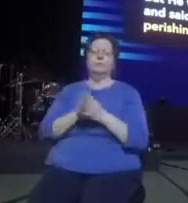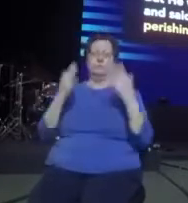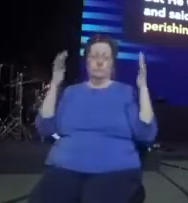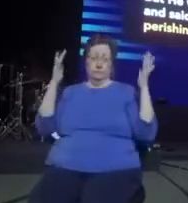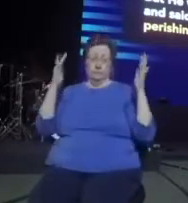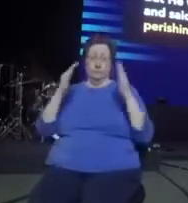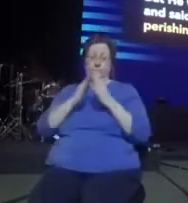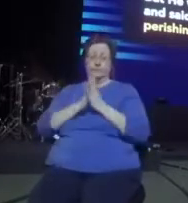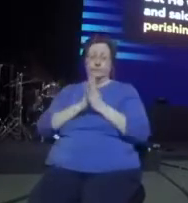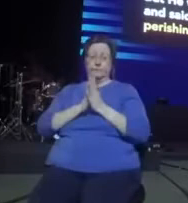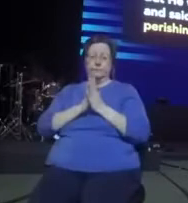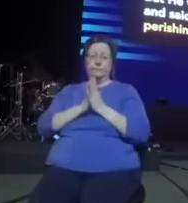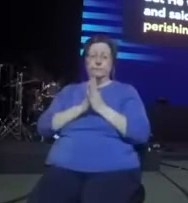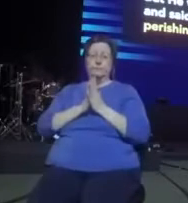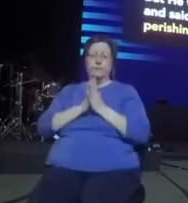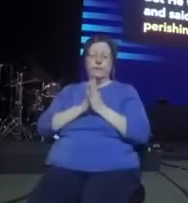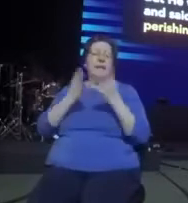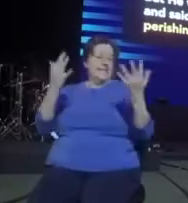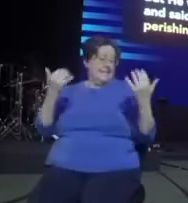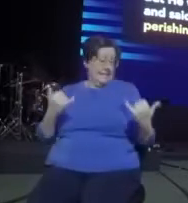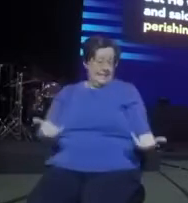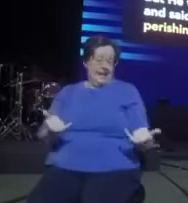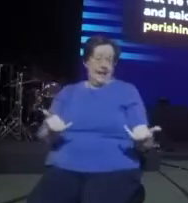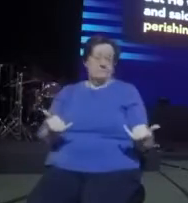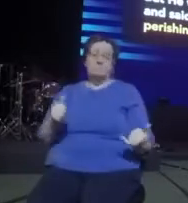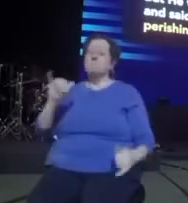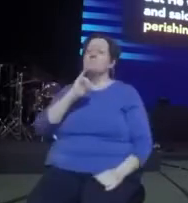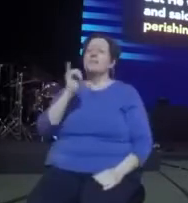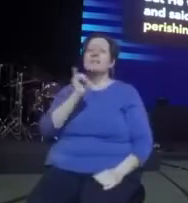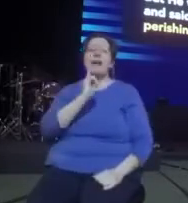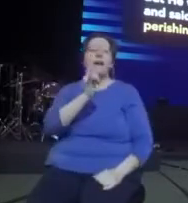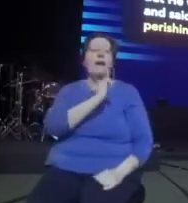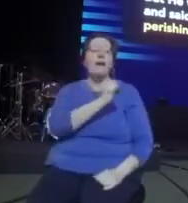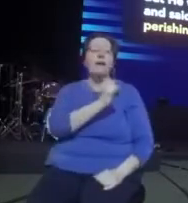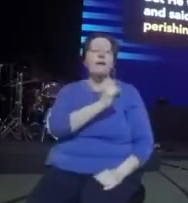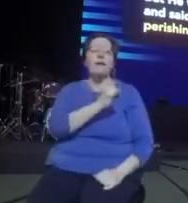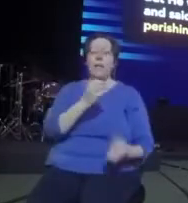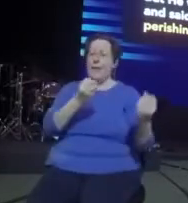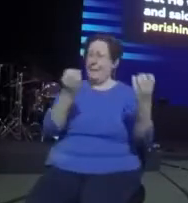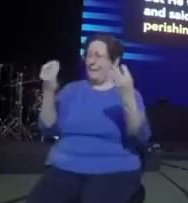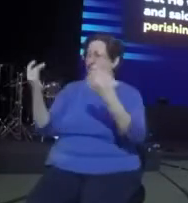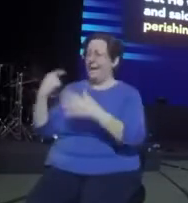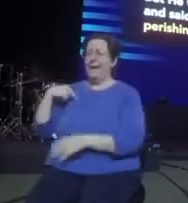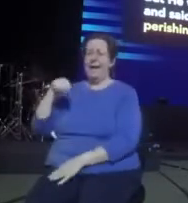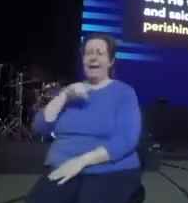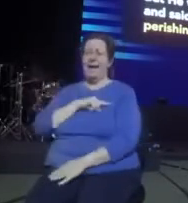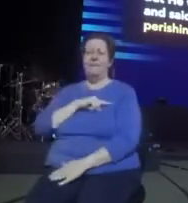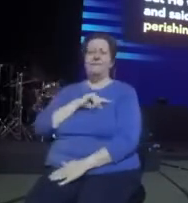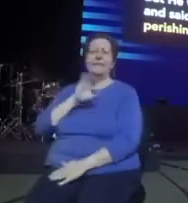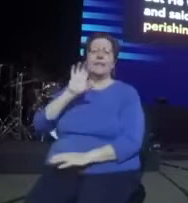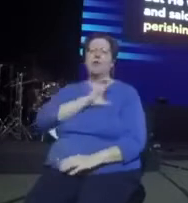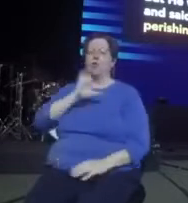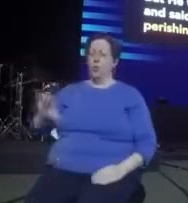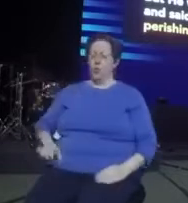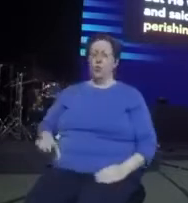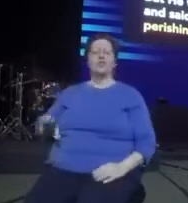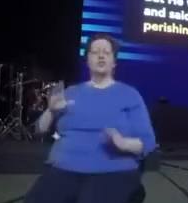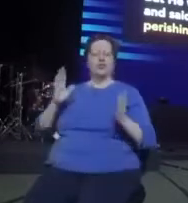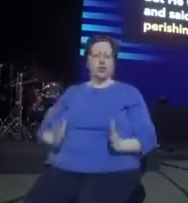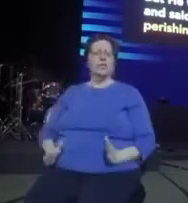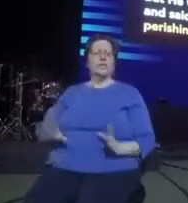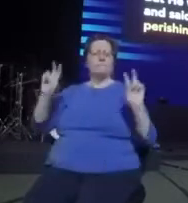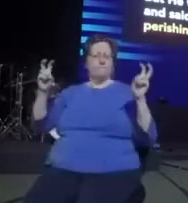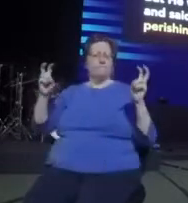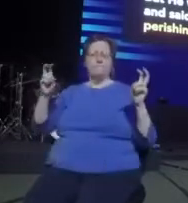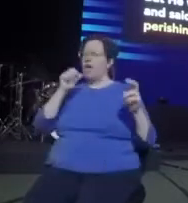And we are not any different today. All of a sudden, so many of us call ourselves Christians, and that's true. I'm not here to